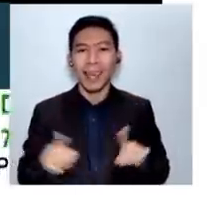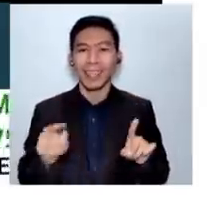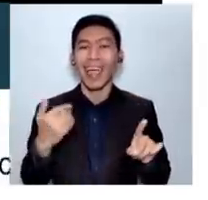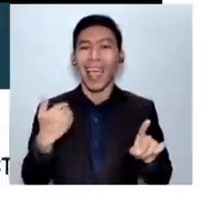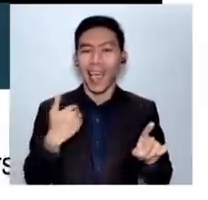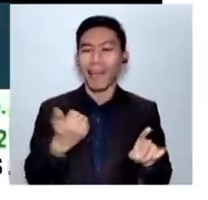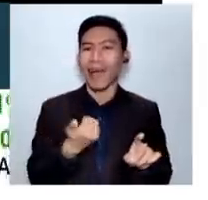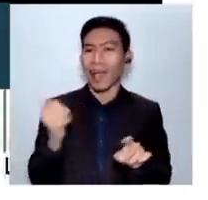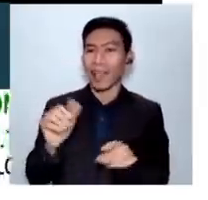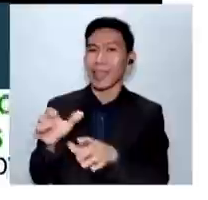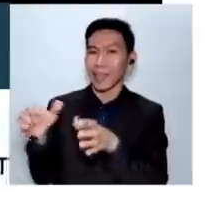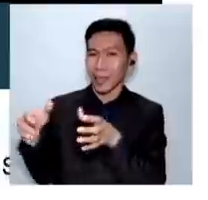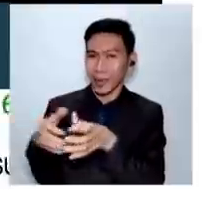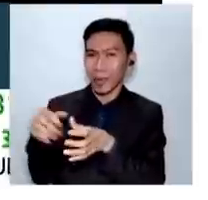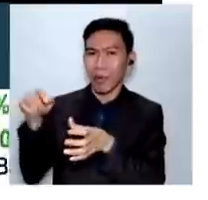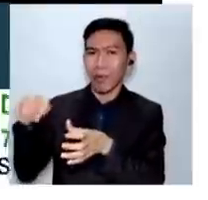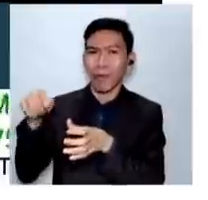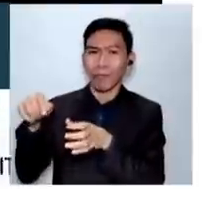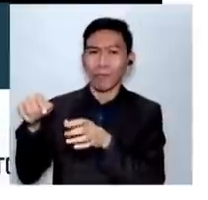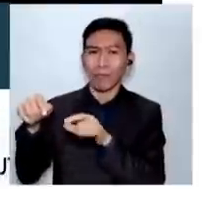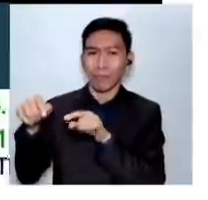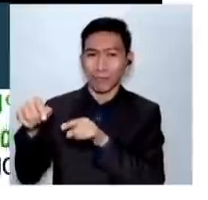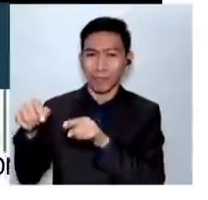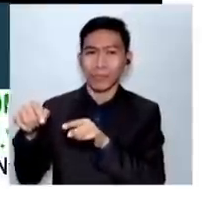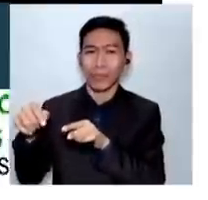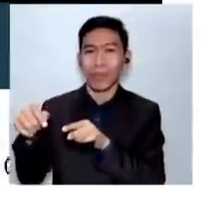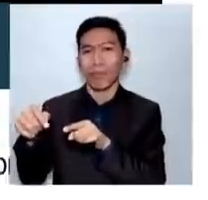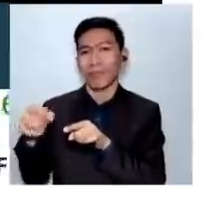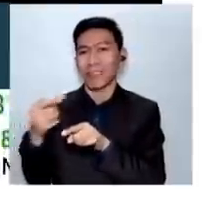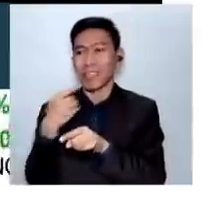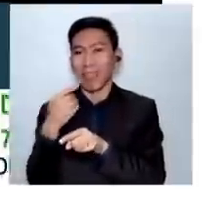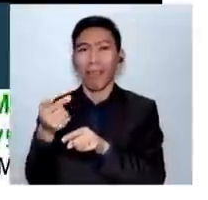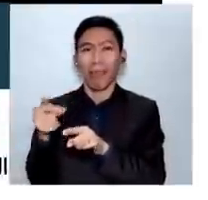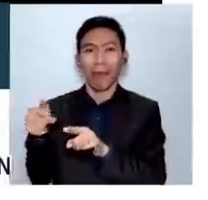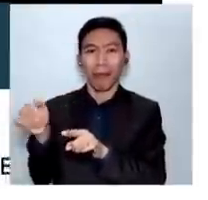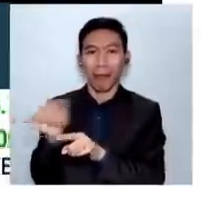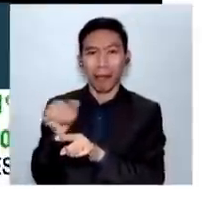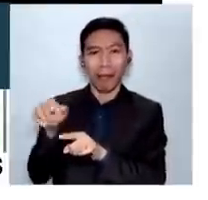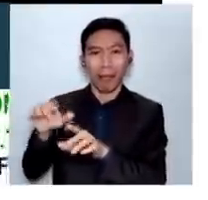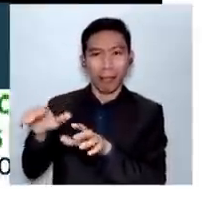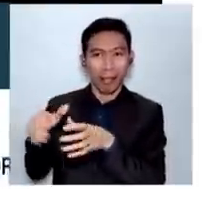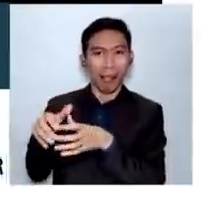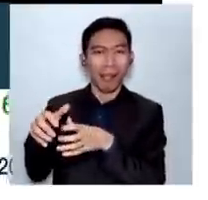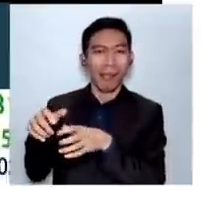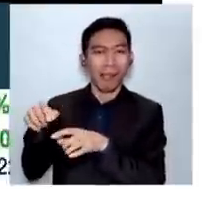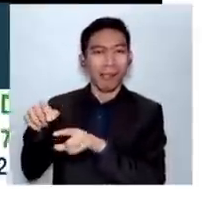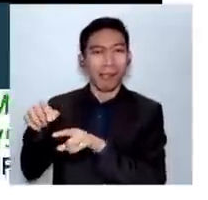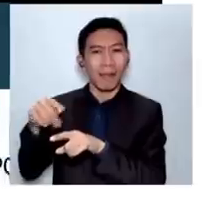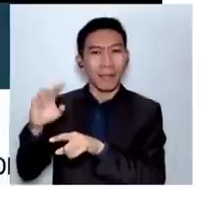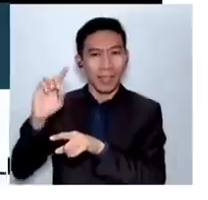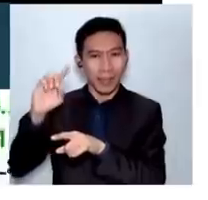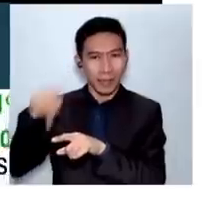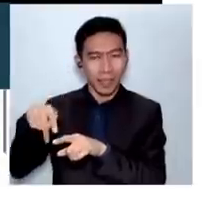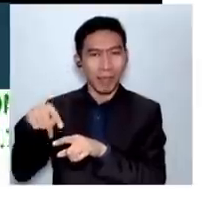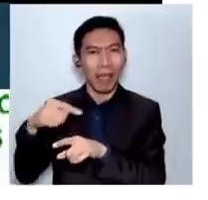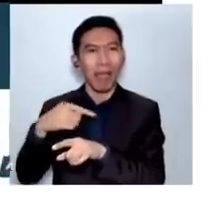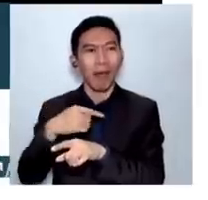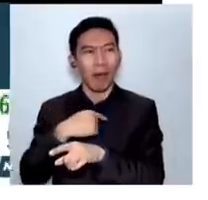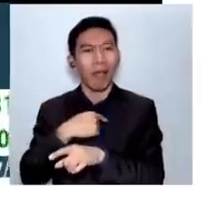the name of the party, then I can understand when people will think that we are in